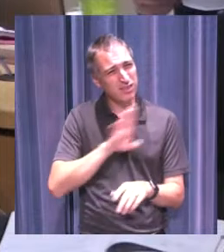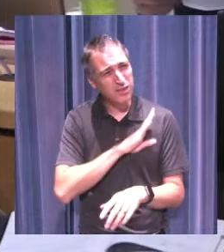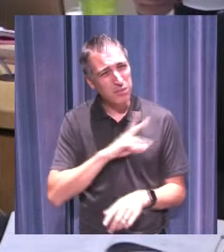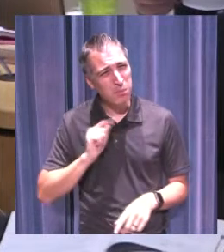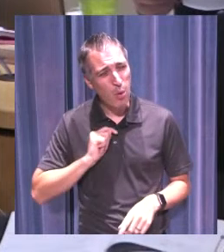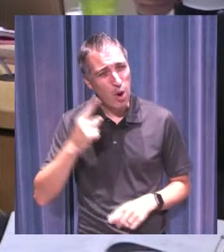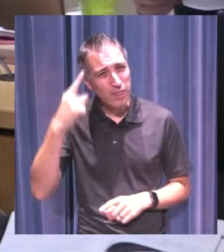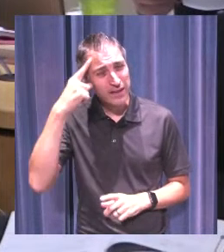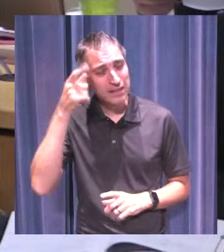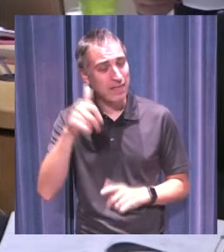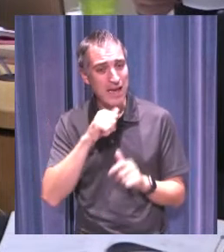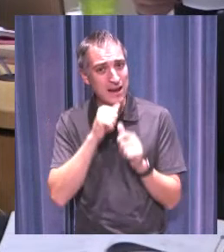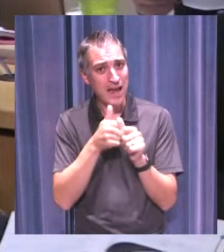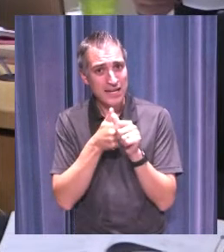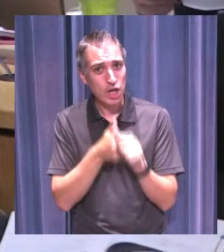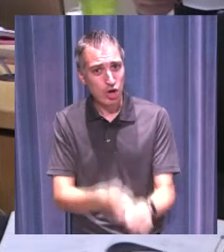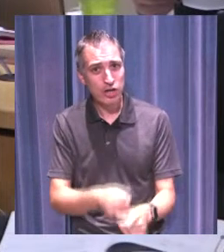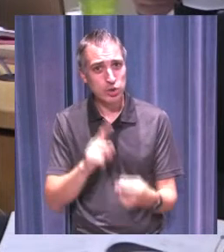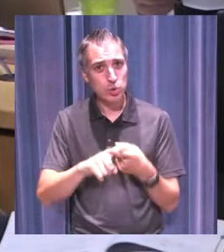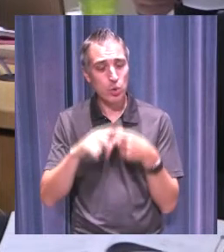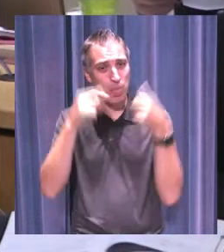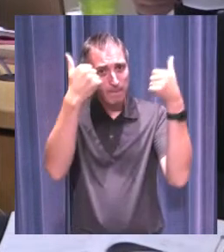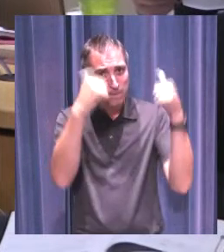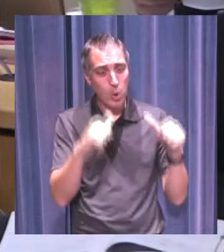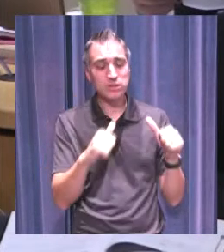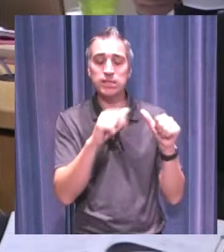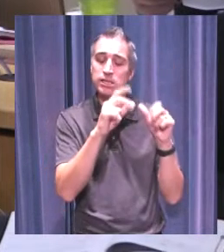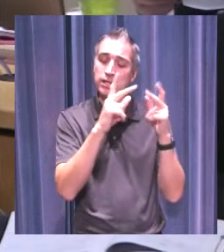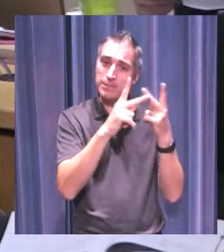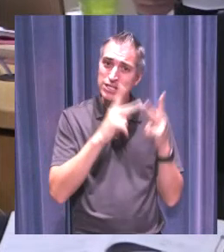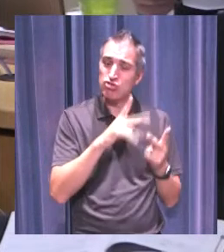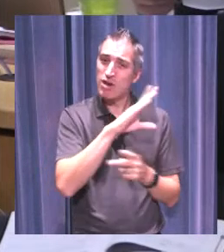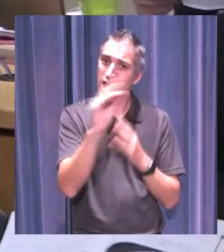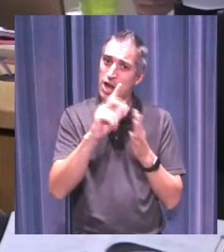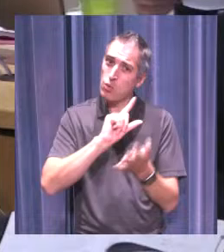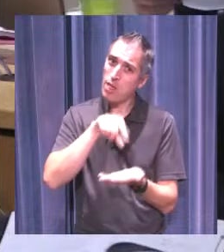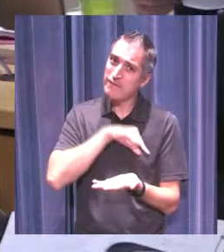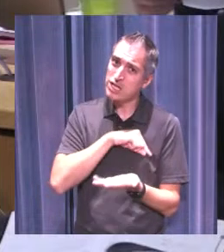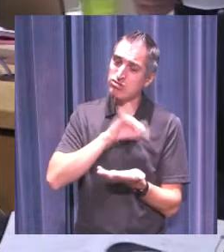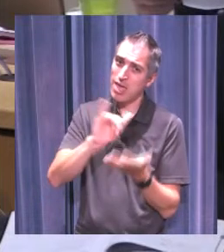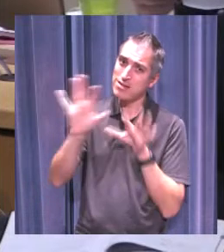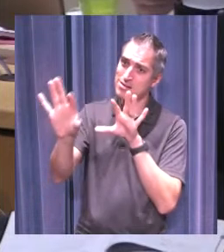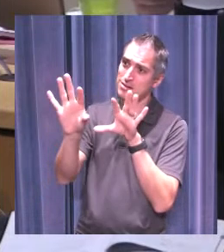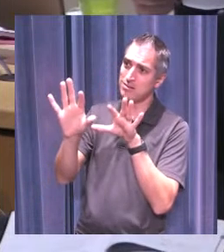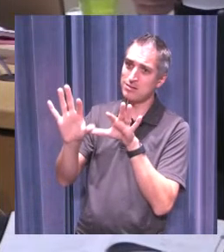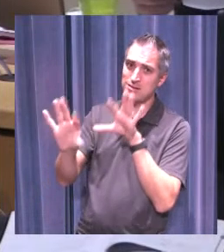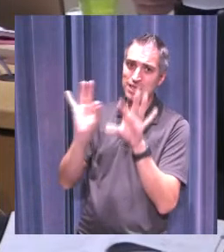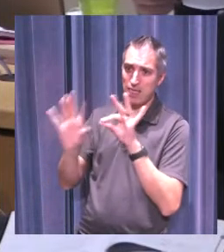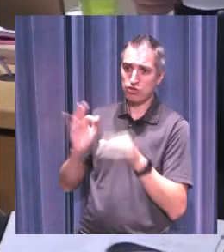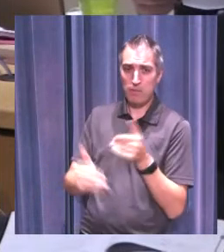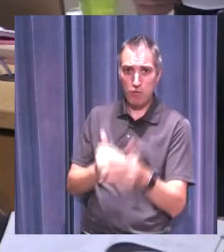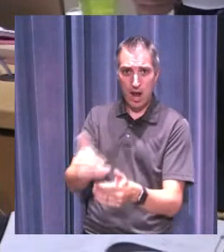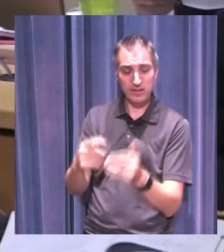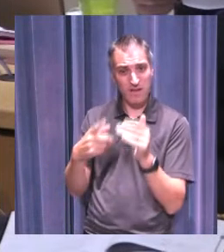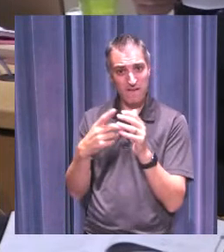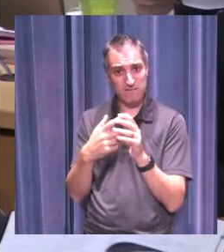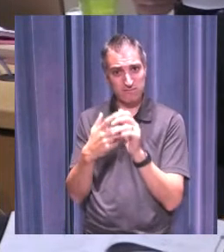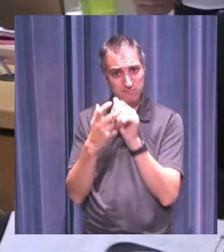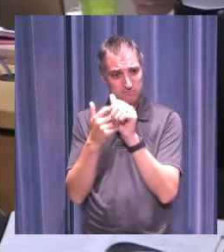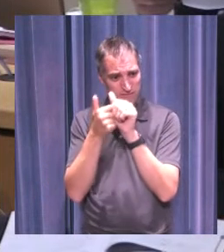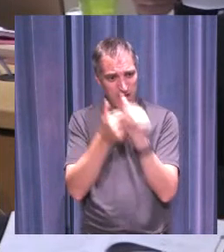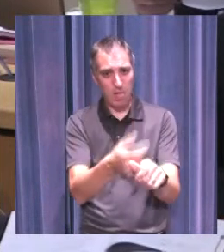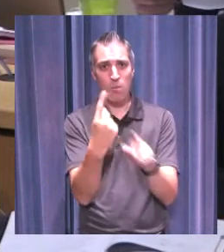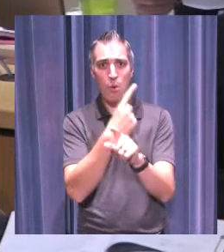the lack of adherence to posted position qualifications and the selection process followed as an appropriate model for selecting